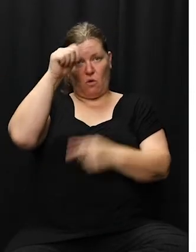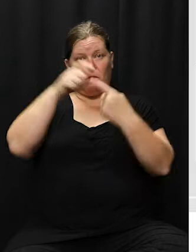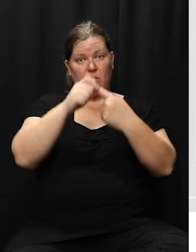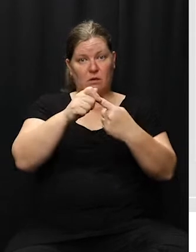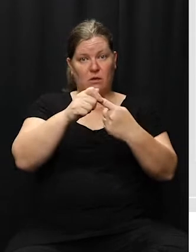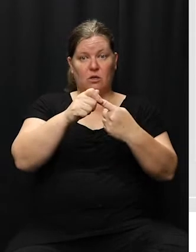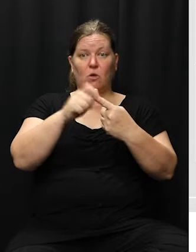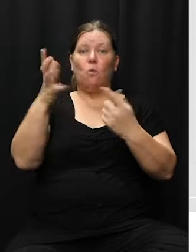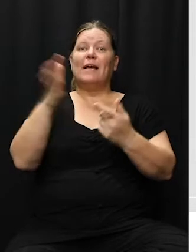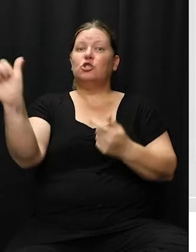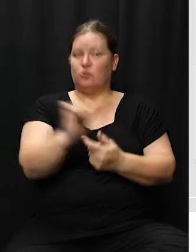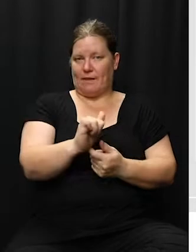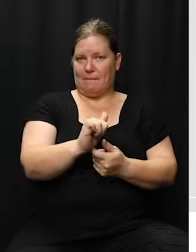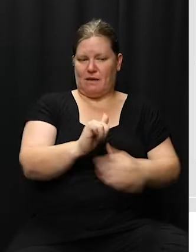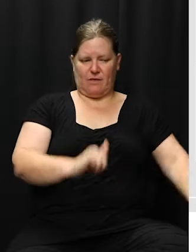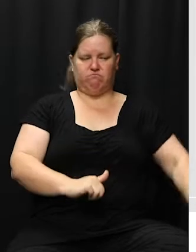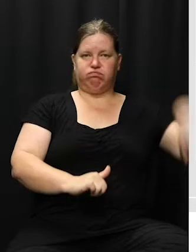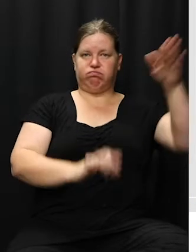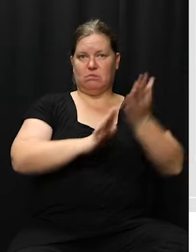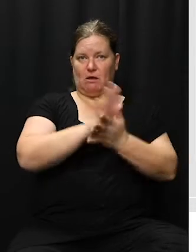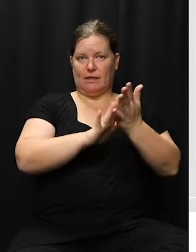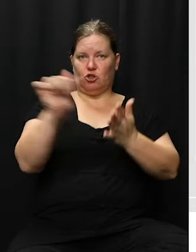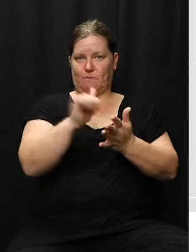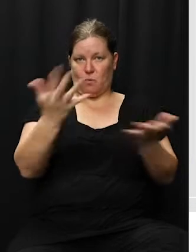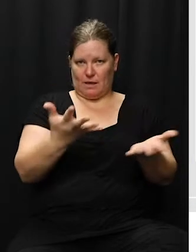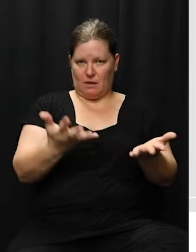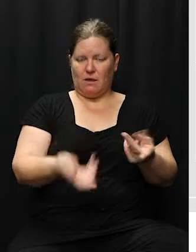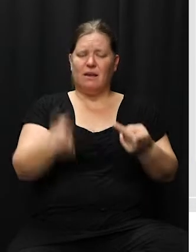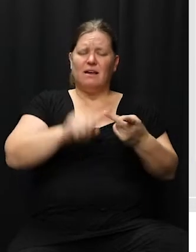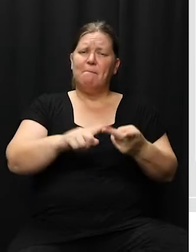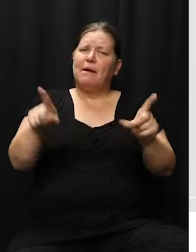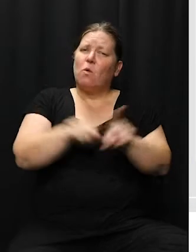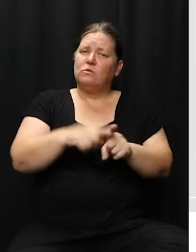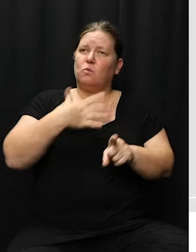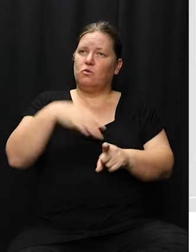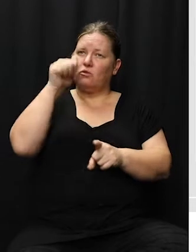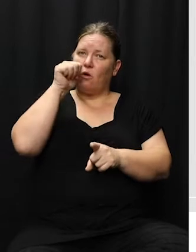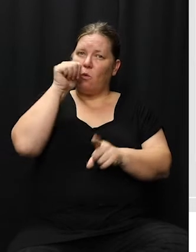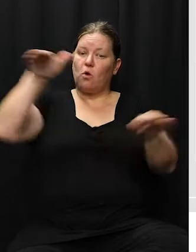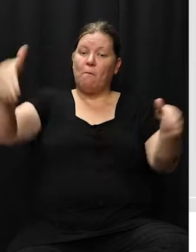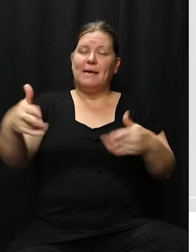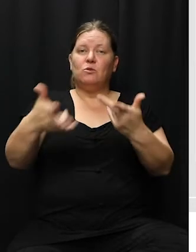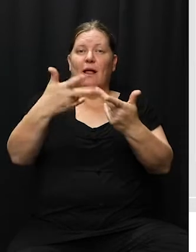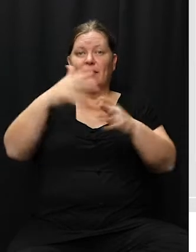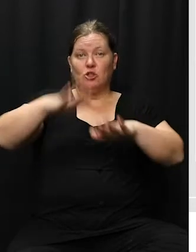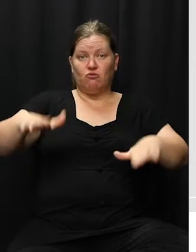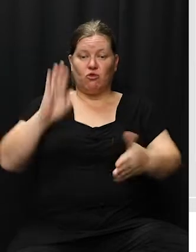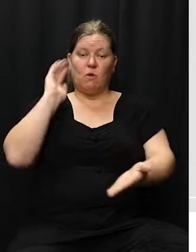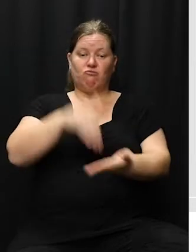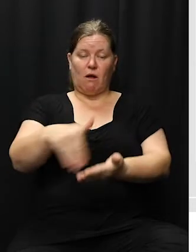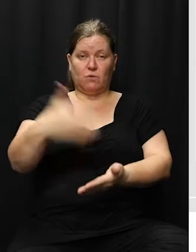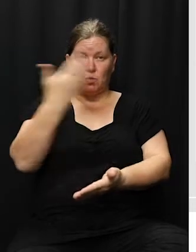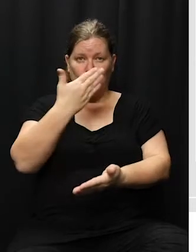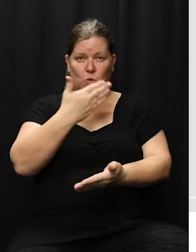delayed. What I want to know is, where should they be if they've grown up signing? But also, I want to know, compared to